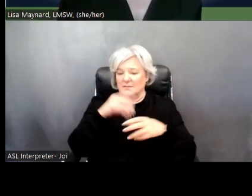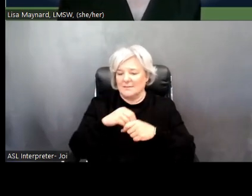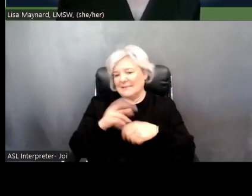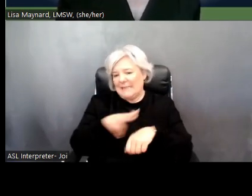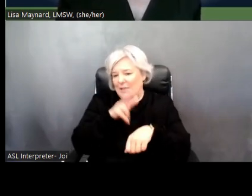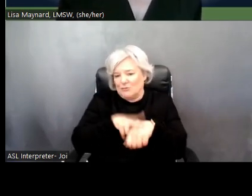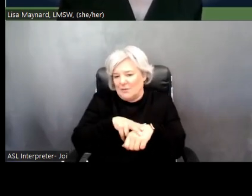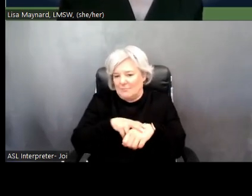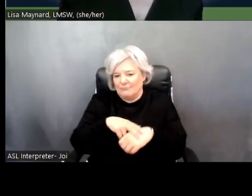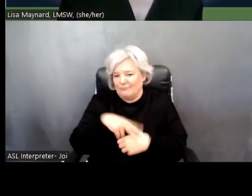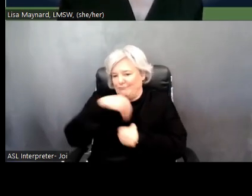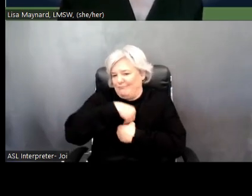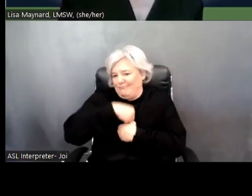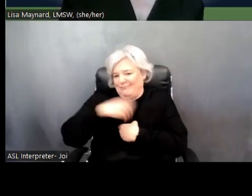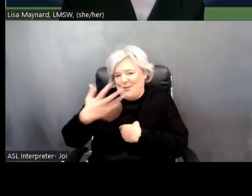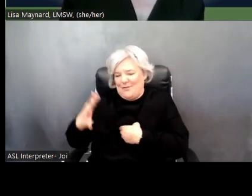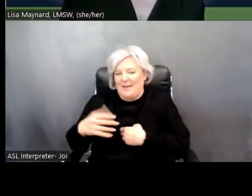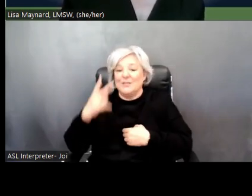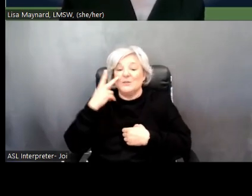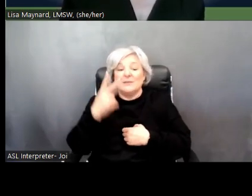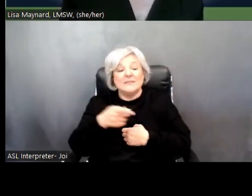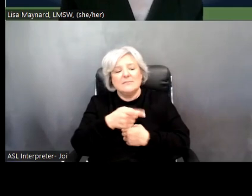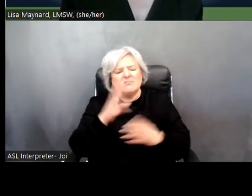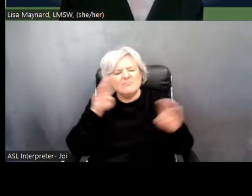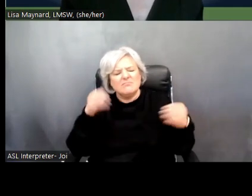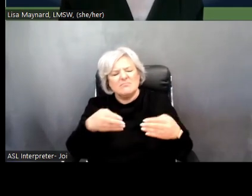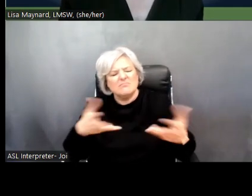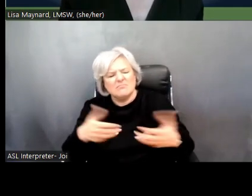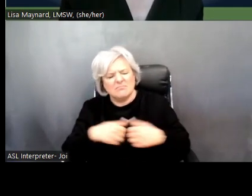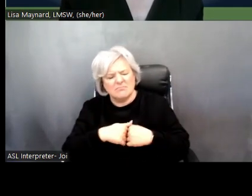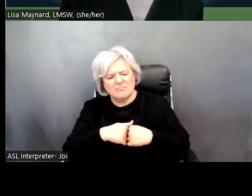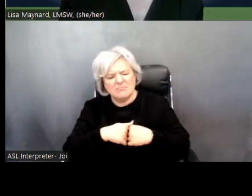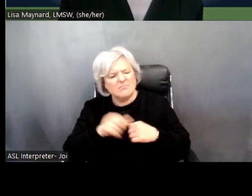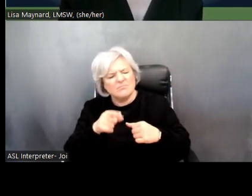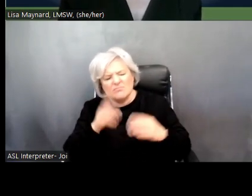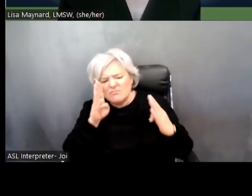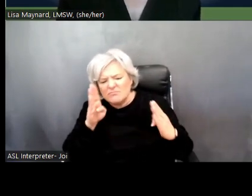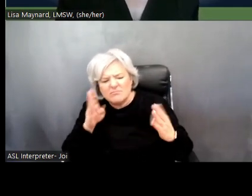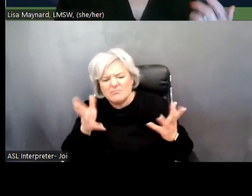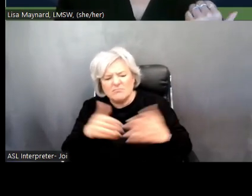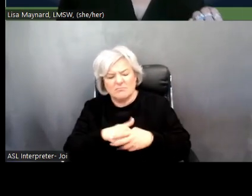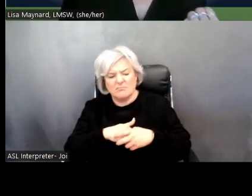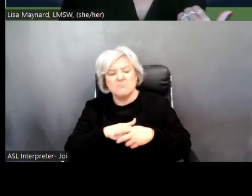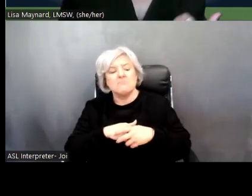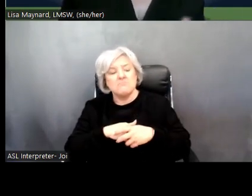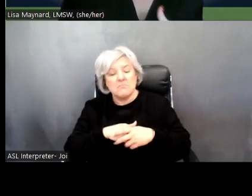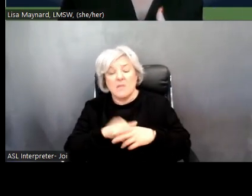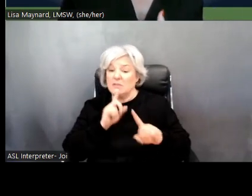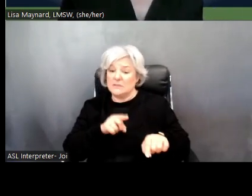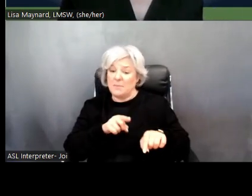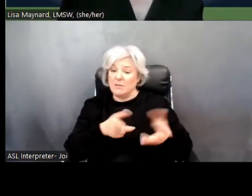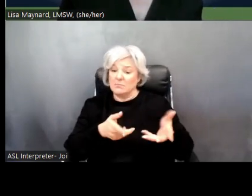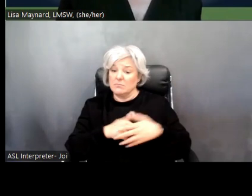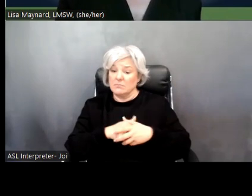naturally. Seeing what a child is focusing on, where's their attention, and then reacting to it as